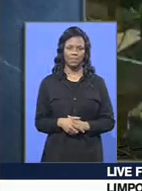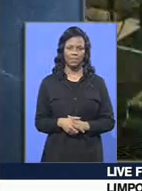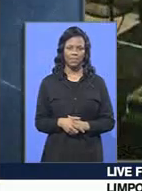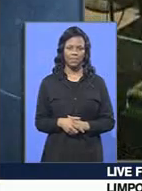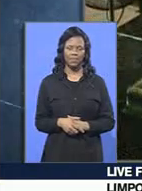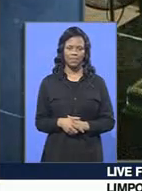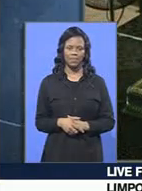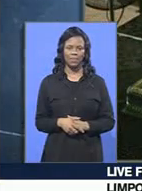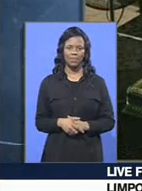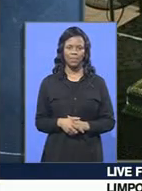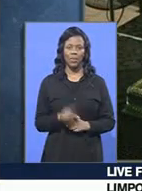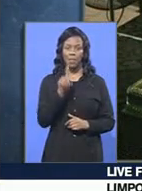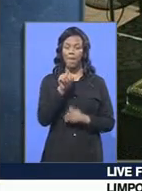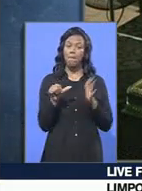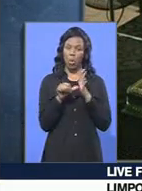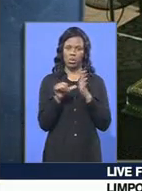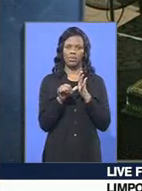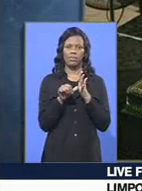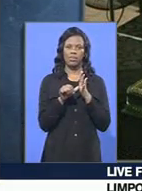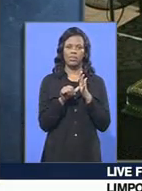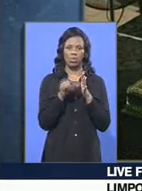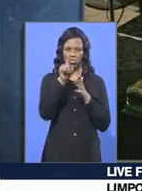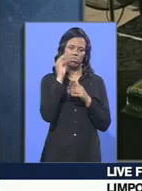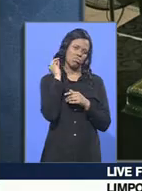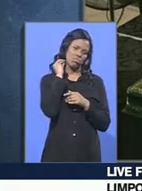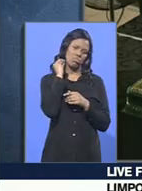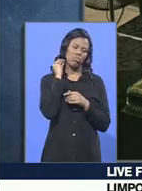Now it's important to underline this point,